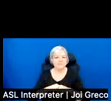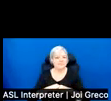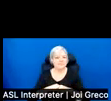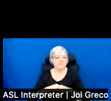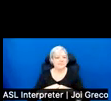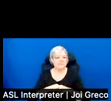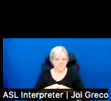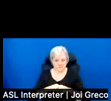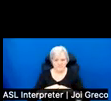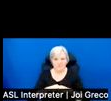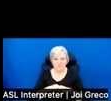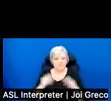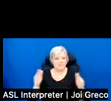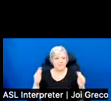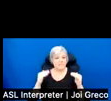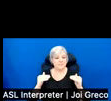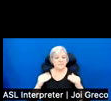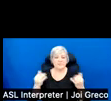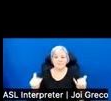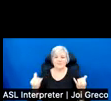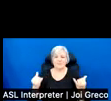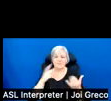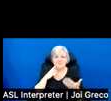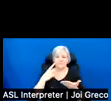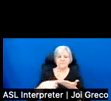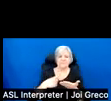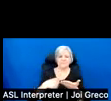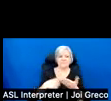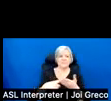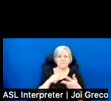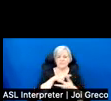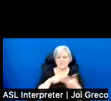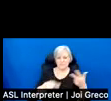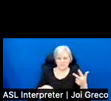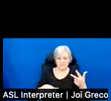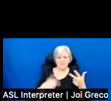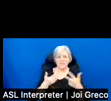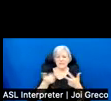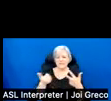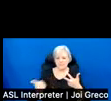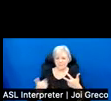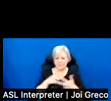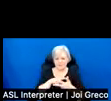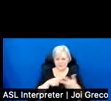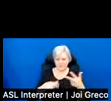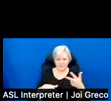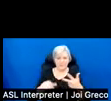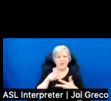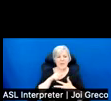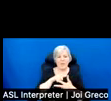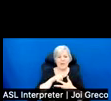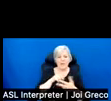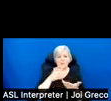Beata, thank you. So today we'll be talking about three different things. We're actually separating it out into three different areas, and I will be talking about